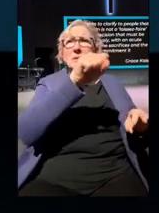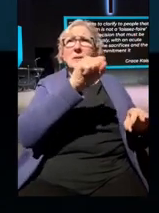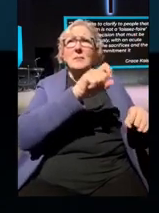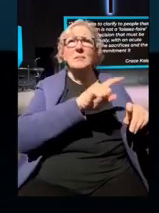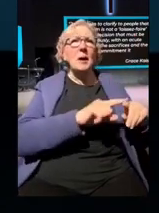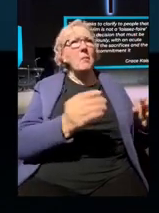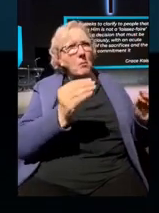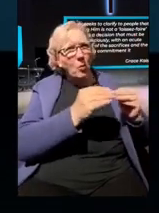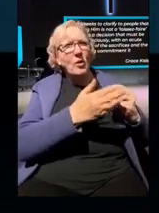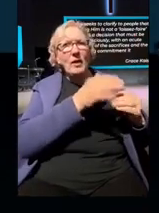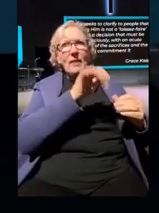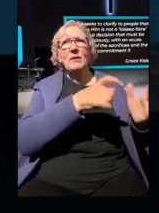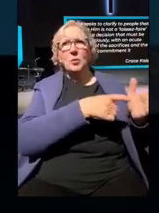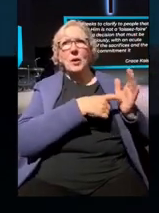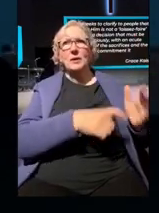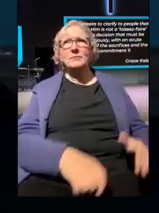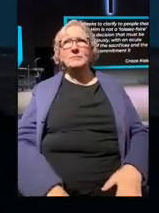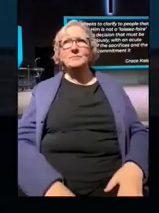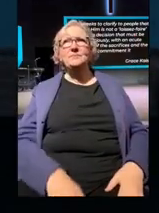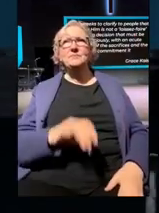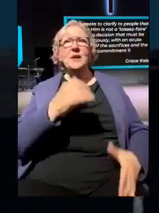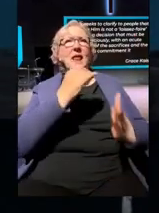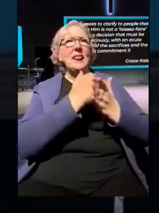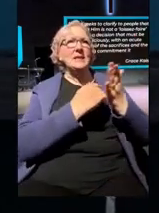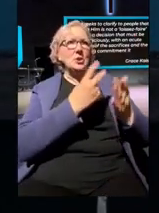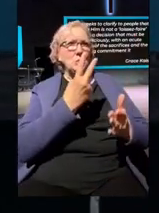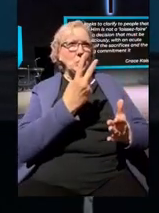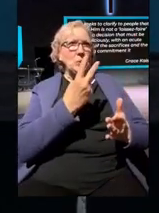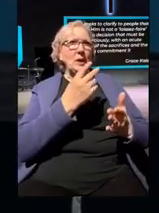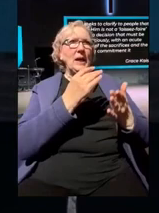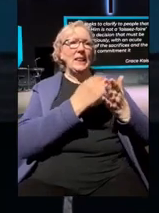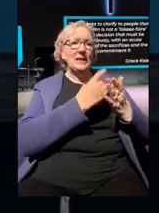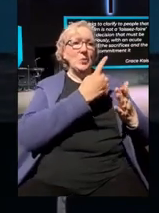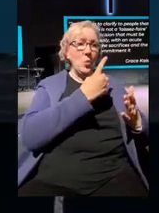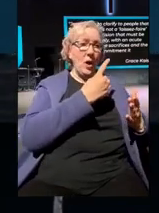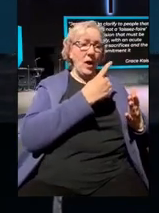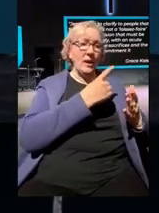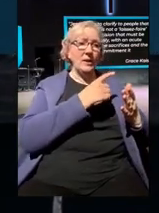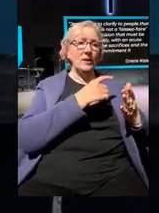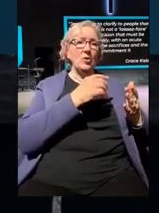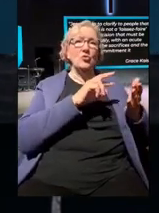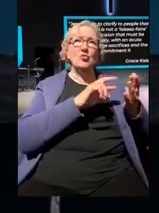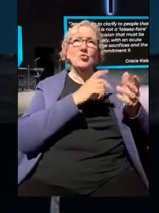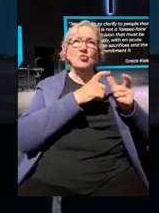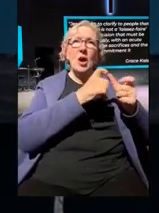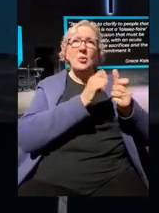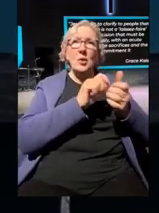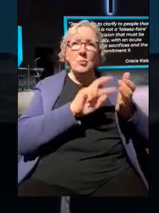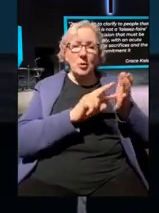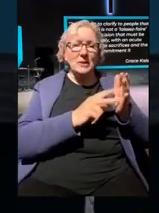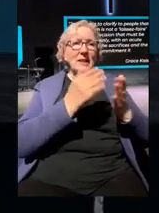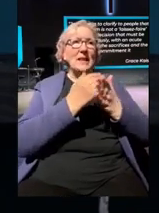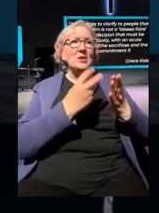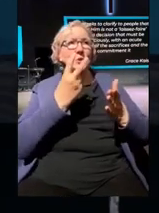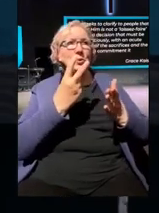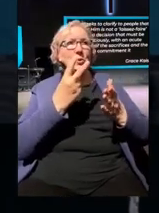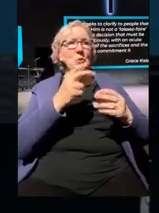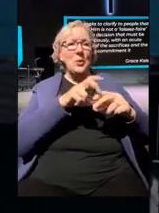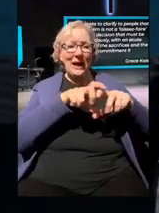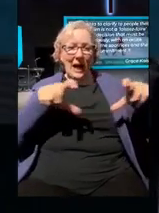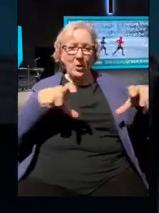right, so that's lesson two. Lesson one was run with purpose. Lesson two, get off the couch. Lesson